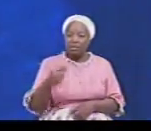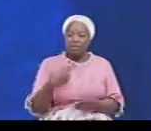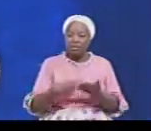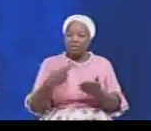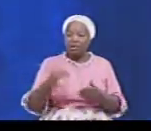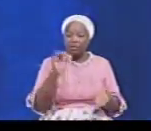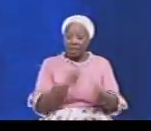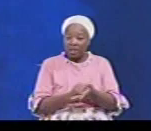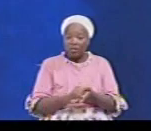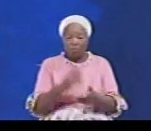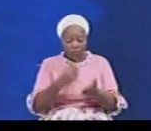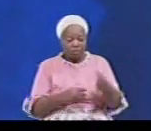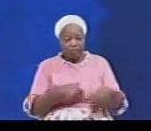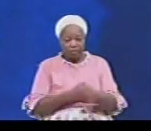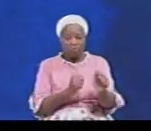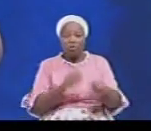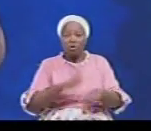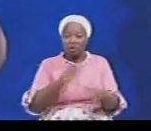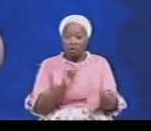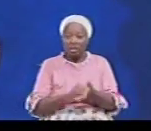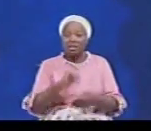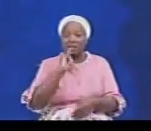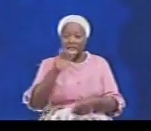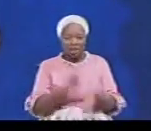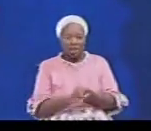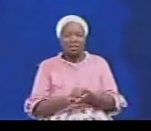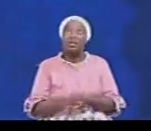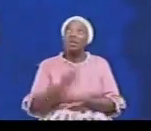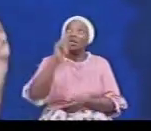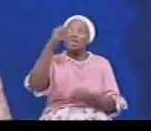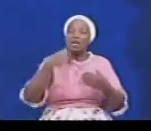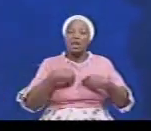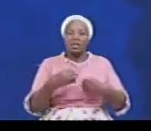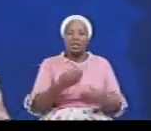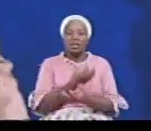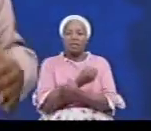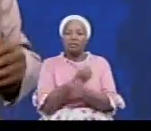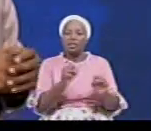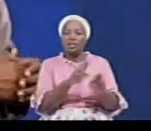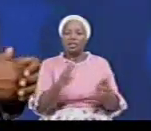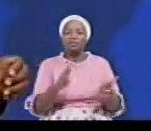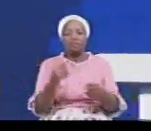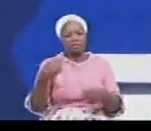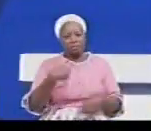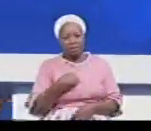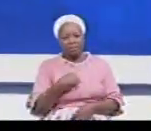what follows upon that, is that he has redeemed me.